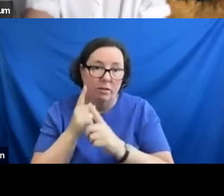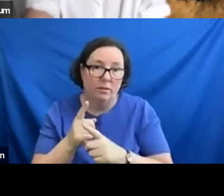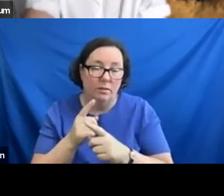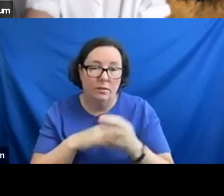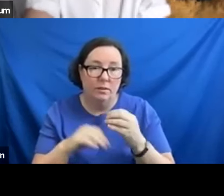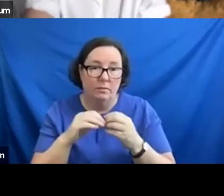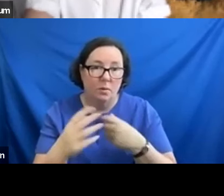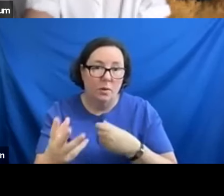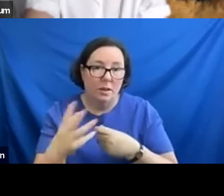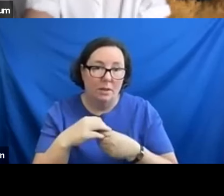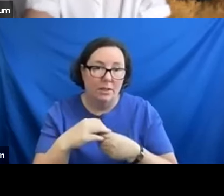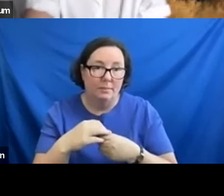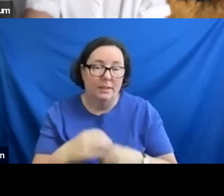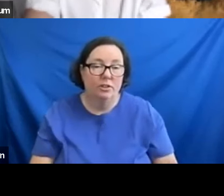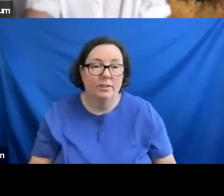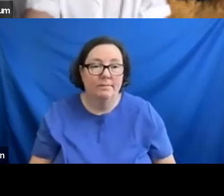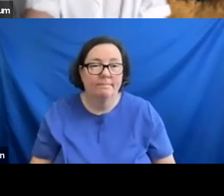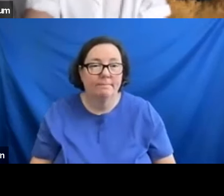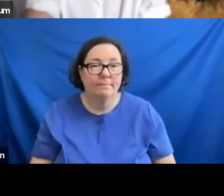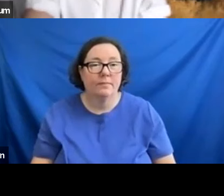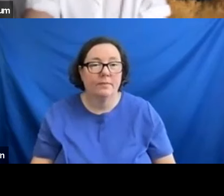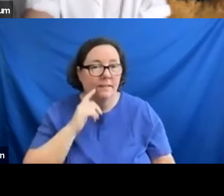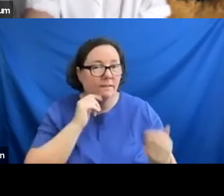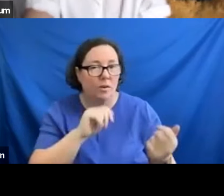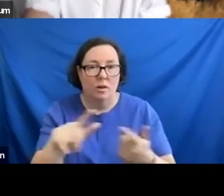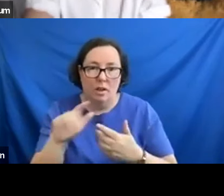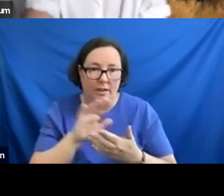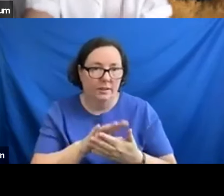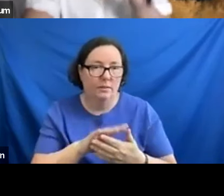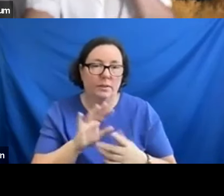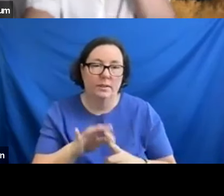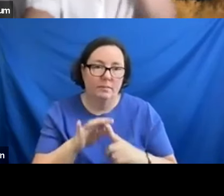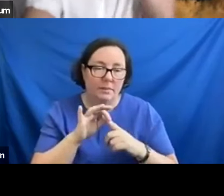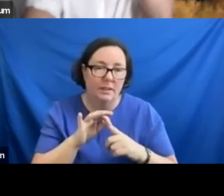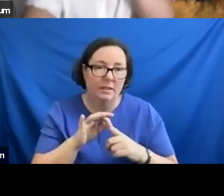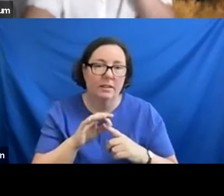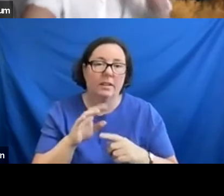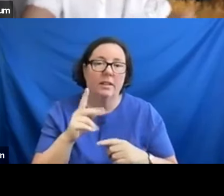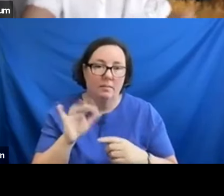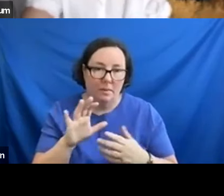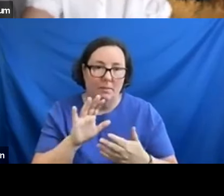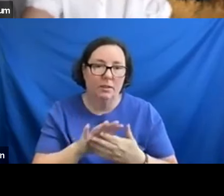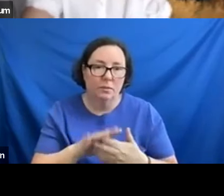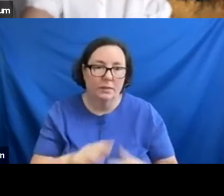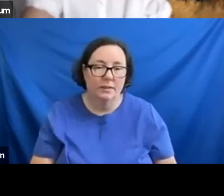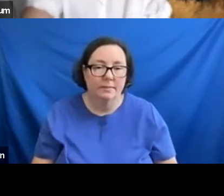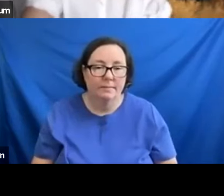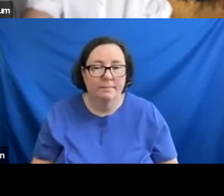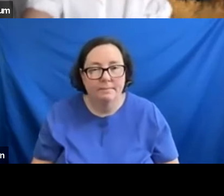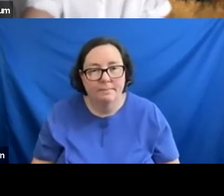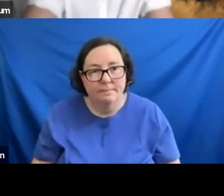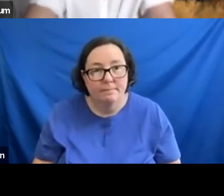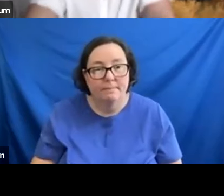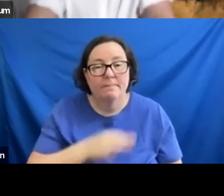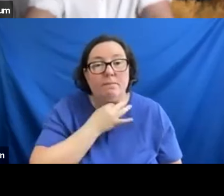at greater participation in all of our schools, particularly in all of our public schools. So I'm intrigued